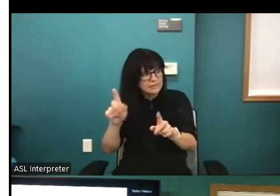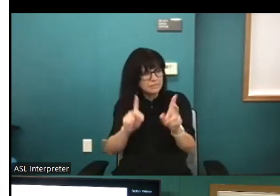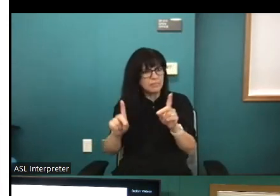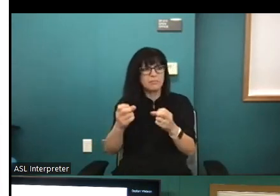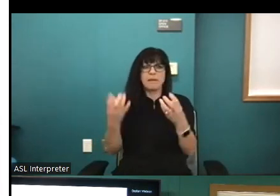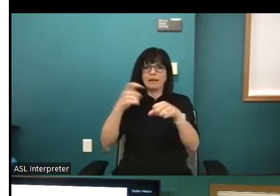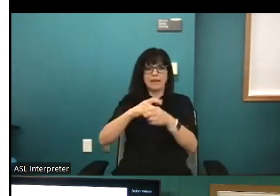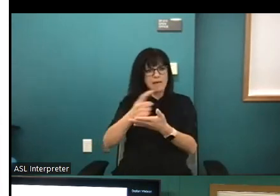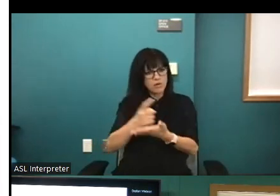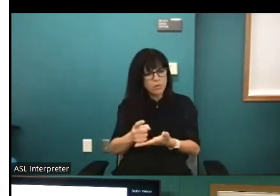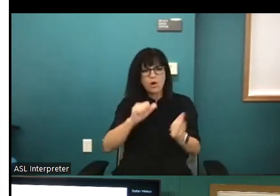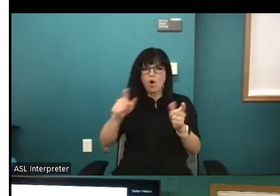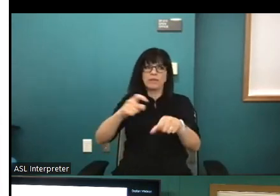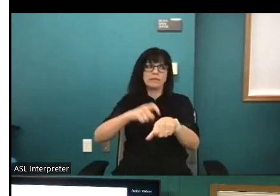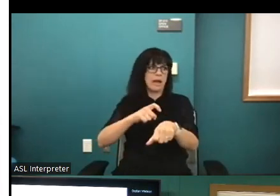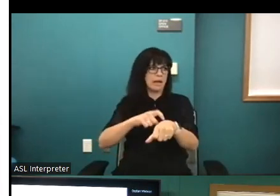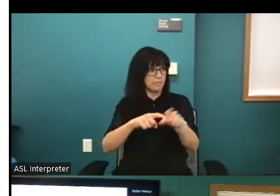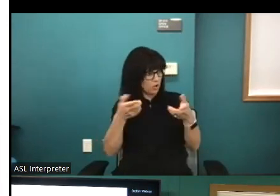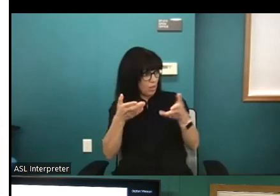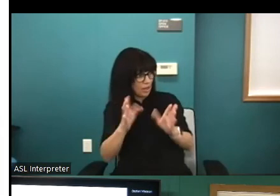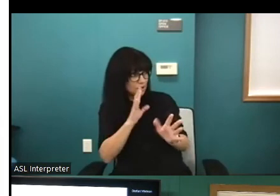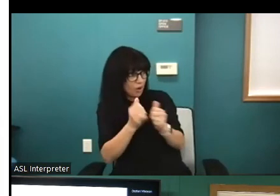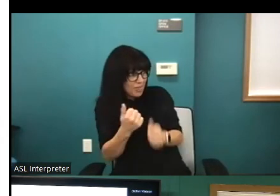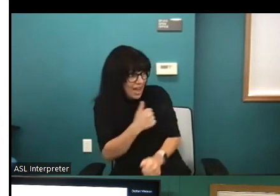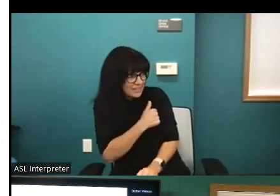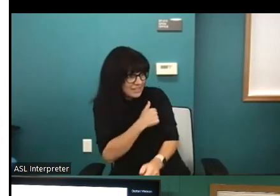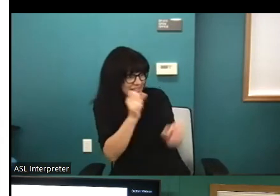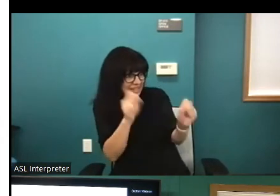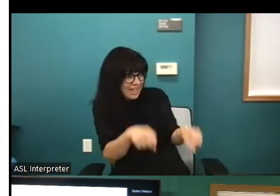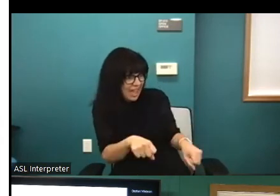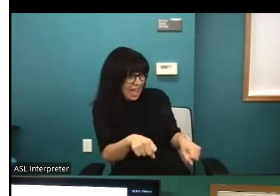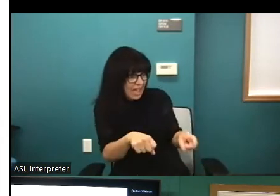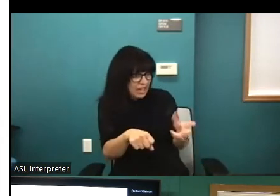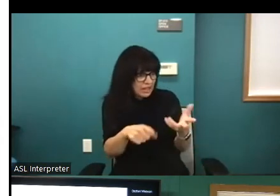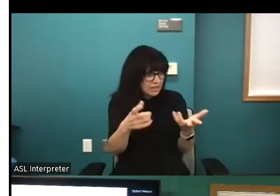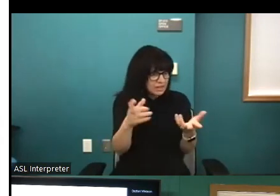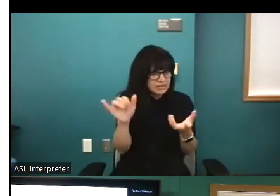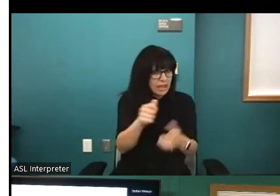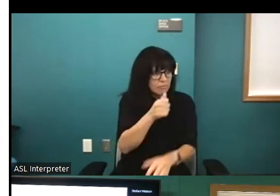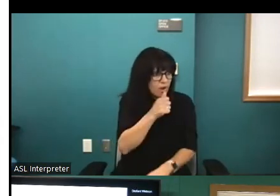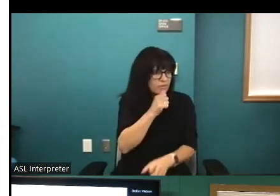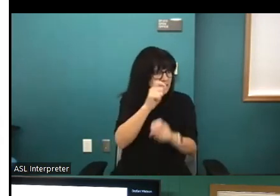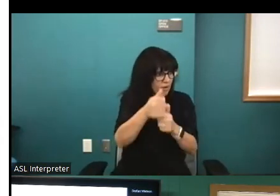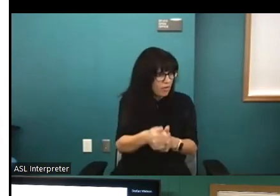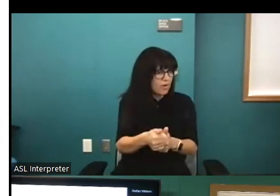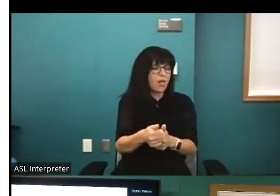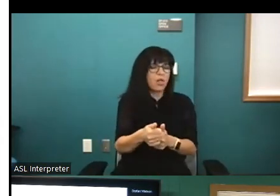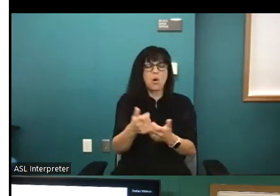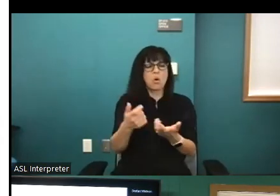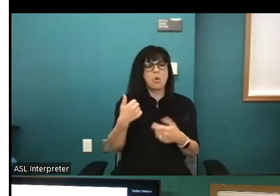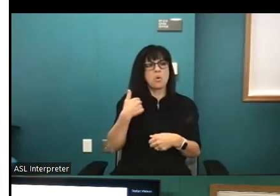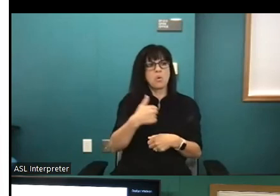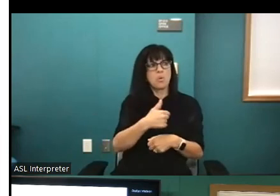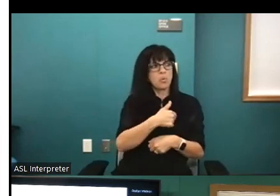week, all the time. So And you're allowed to talk to us about ours. Like, I just wanted to say the Yeah. privacy thing. Yeah, no, we don't.